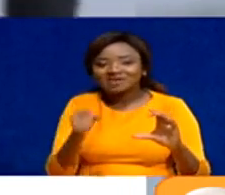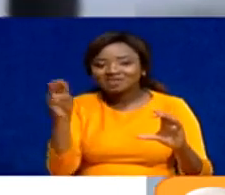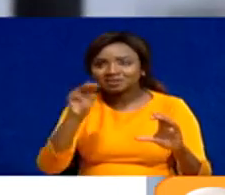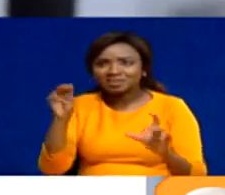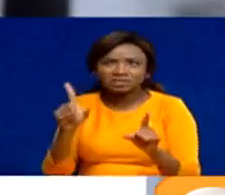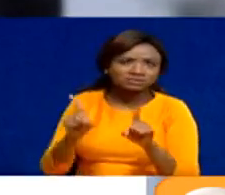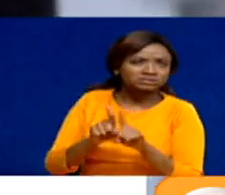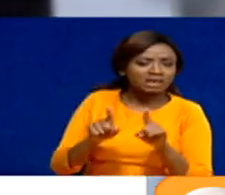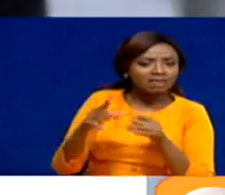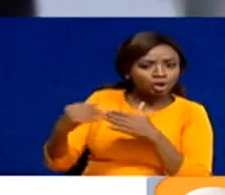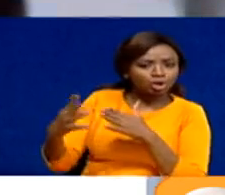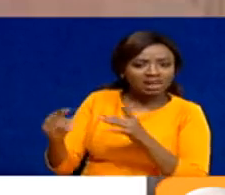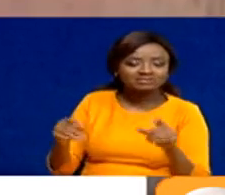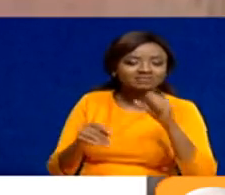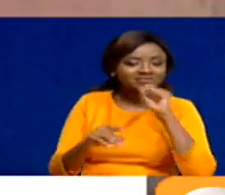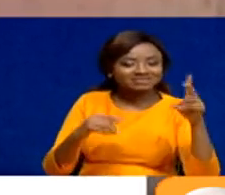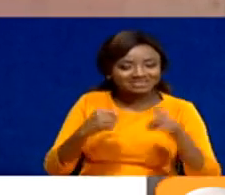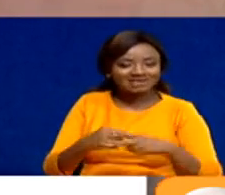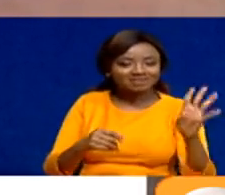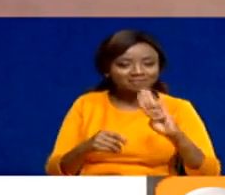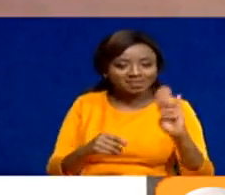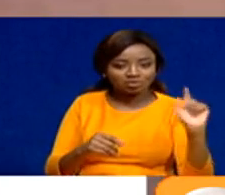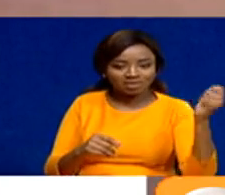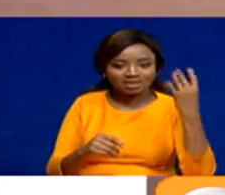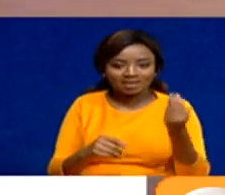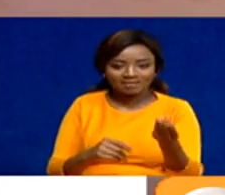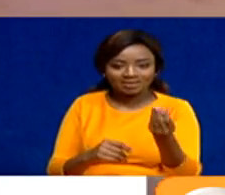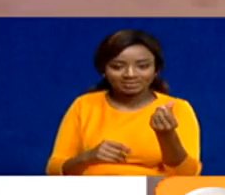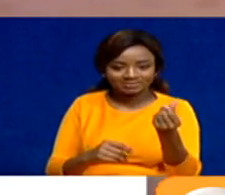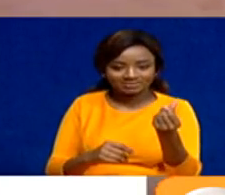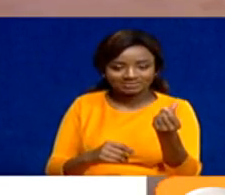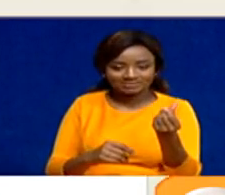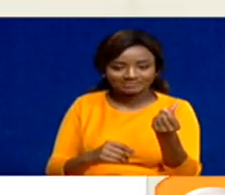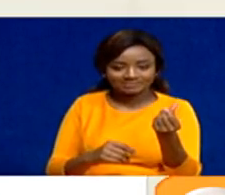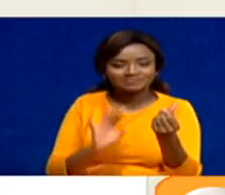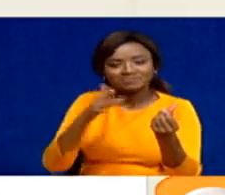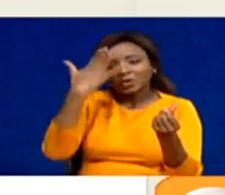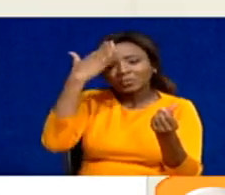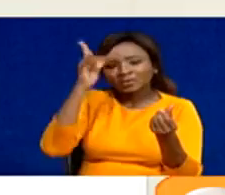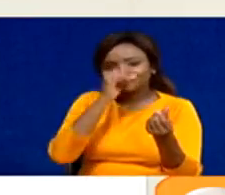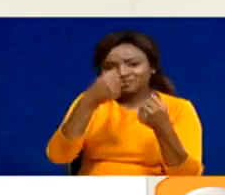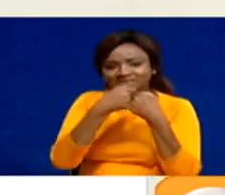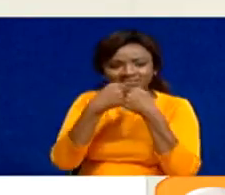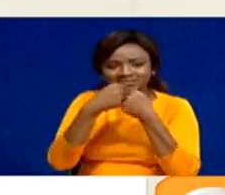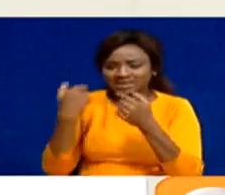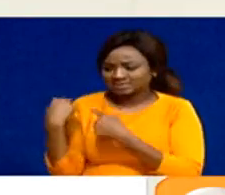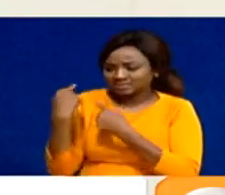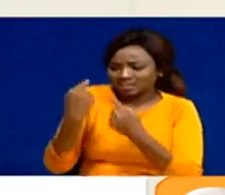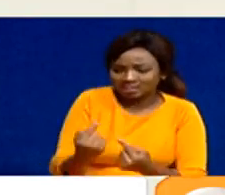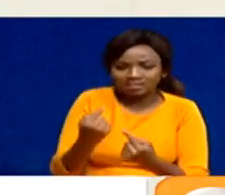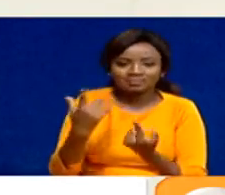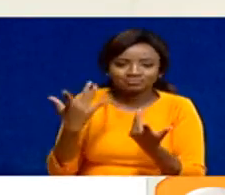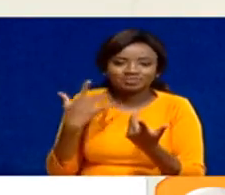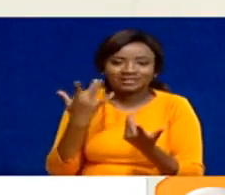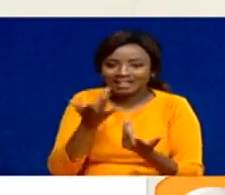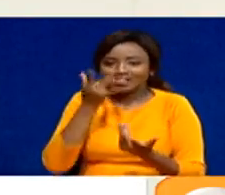an equivalent of 57 billion Kenya shillings, in the new facility. We all know the challenges that Kenya and